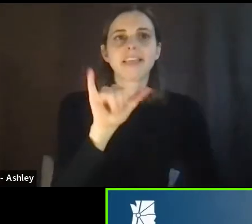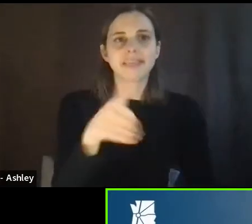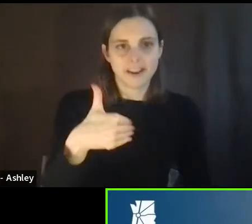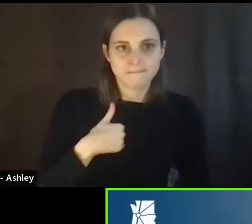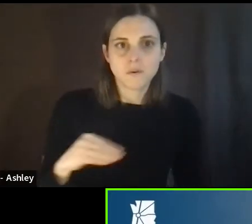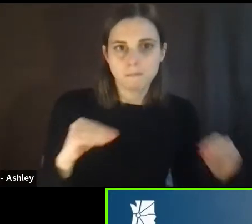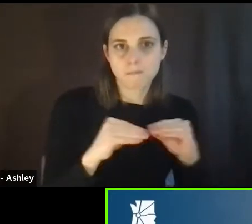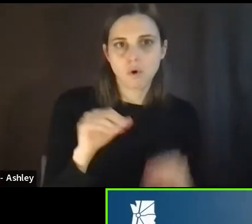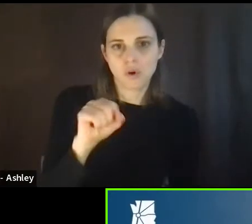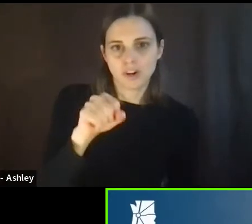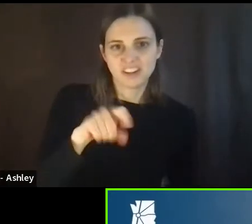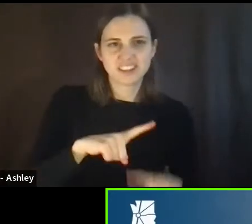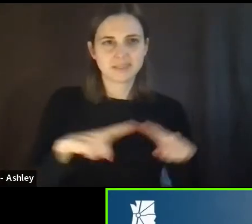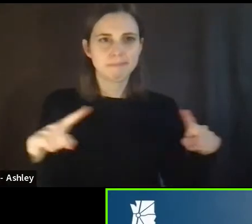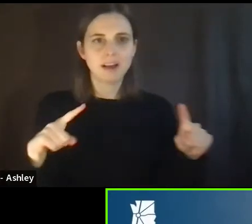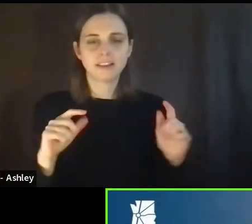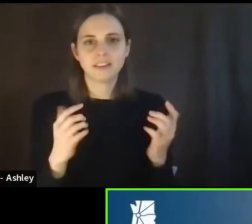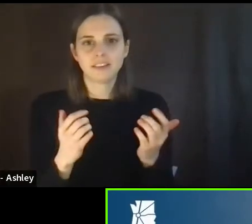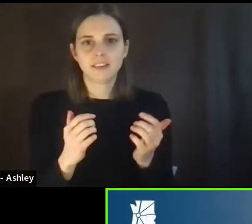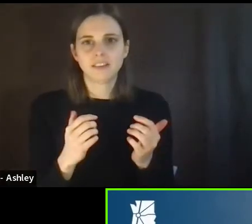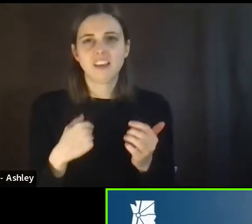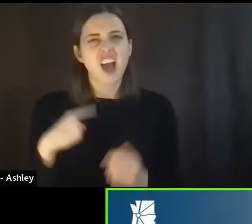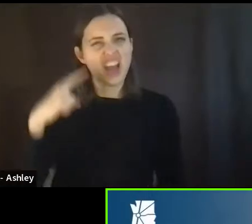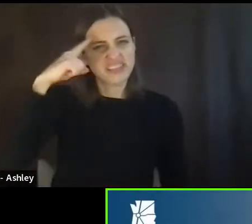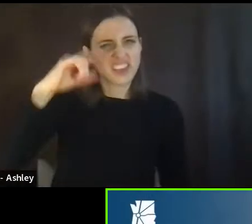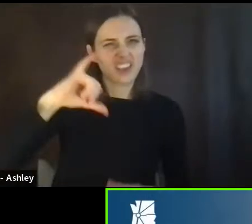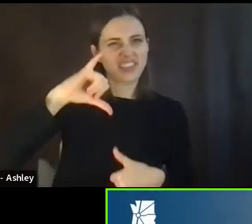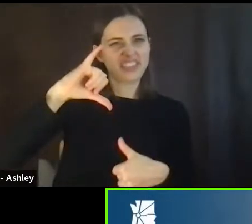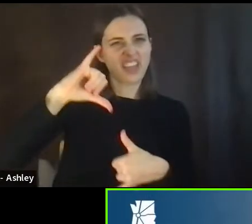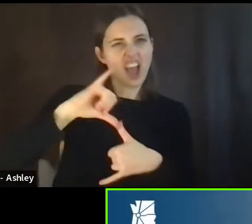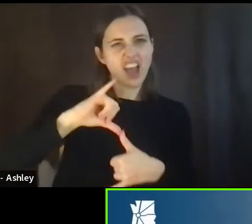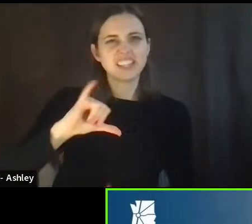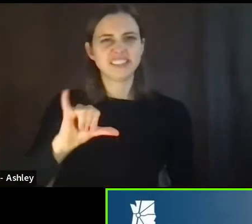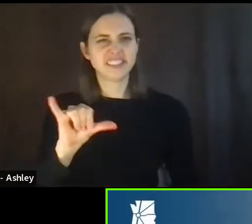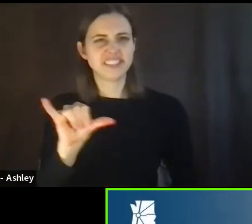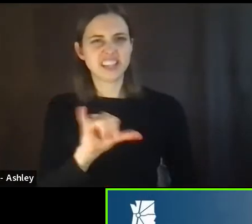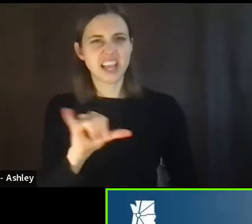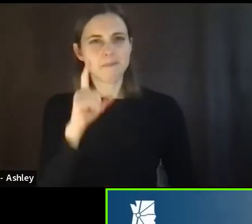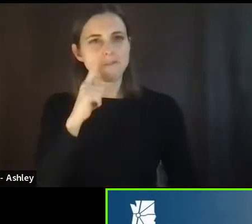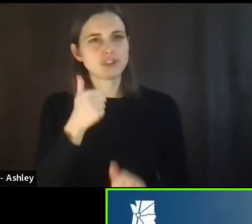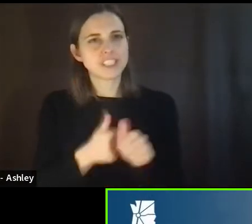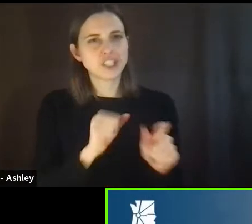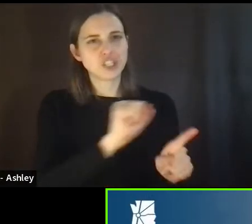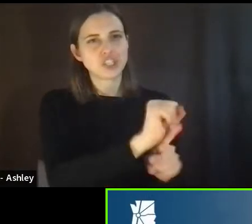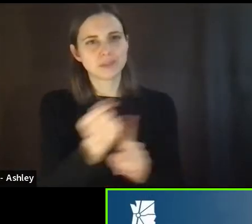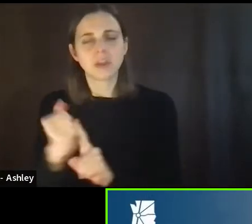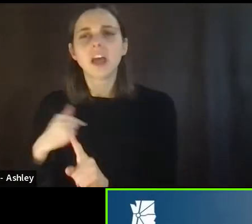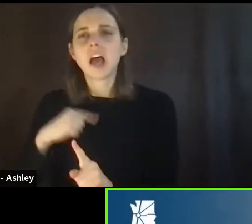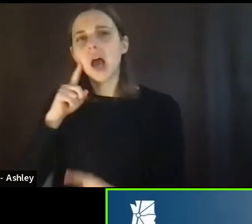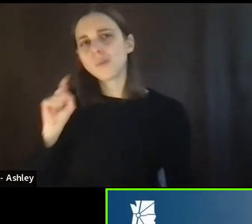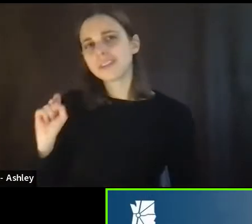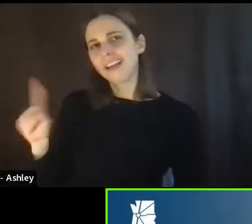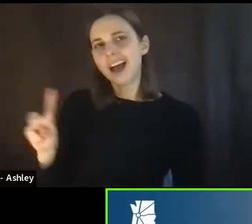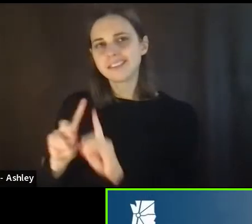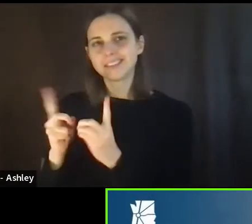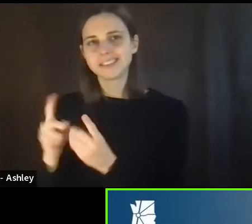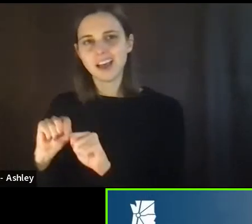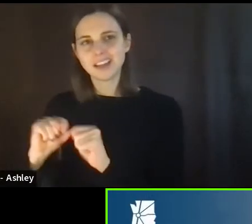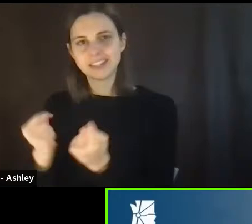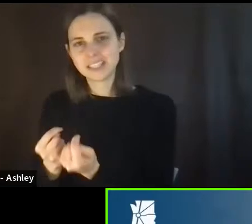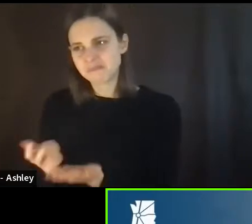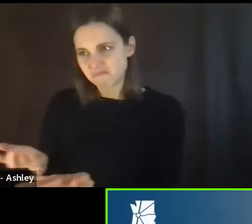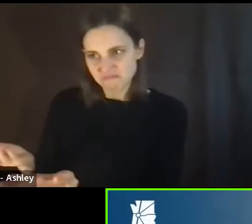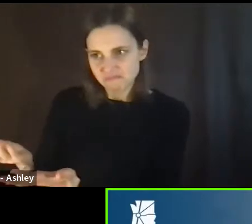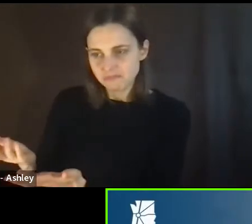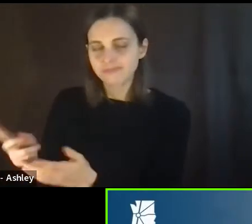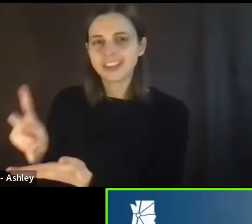bit differently, but I think the height is actually the same in them. So I'll let my design team come back and answer your technical design question for you.